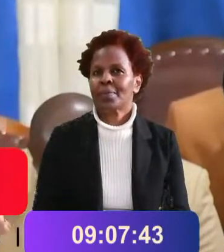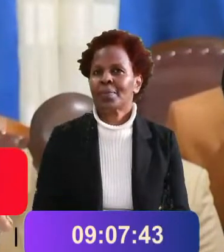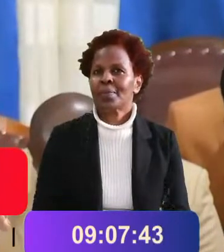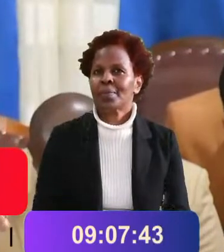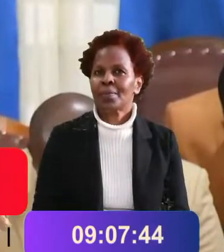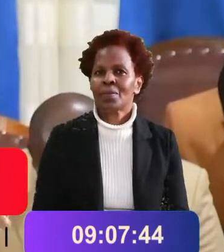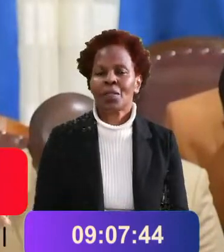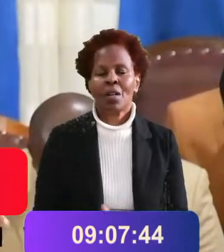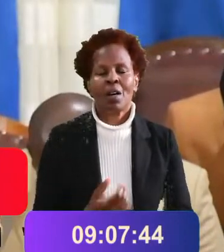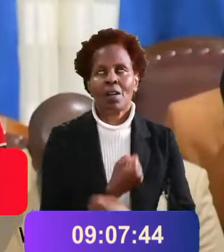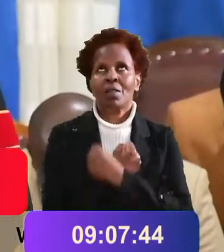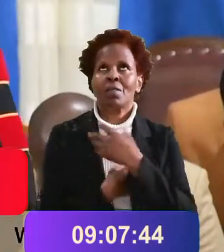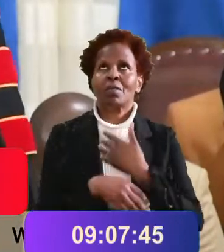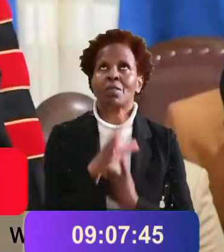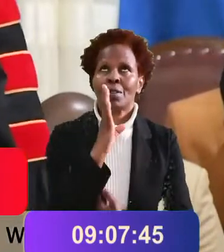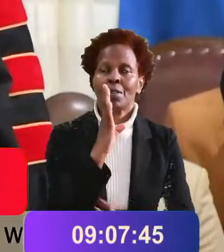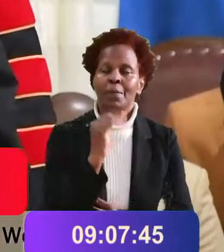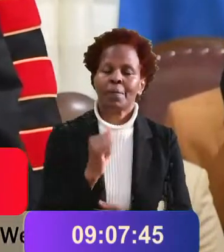Loving God,